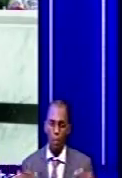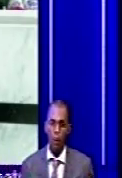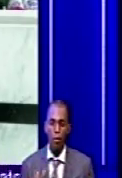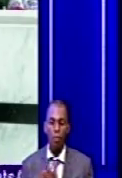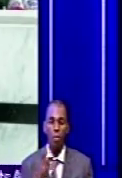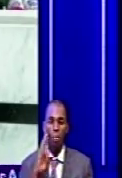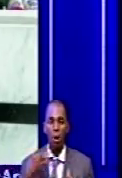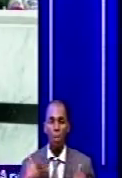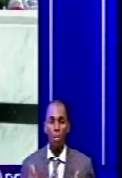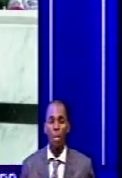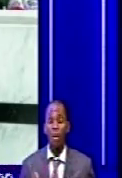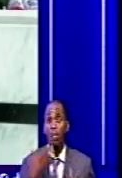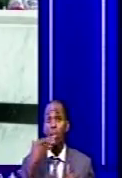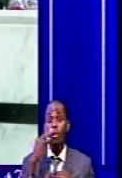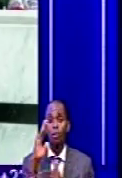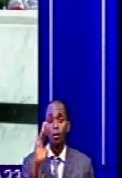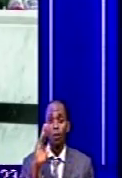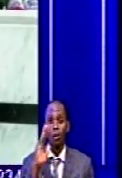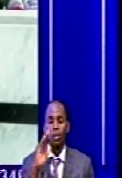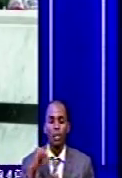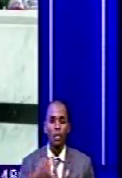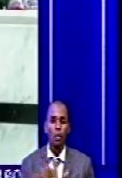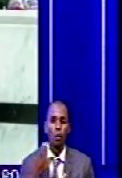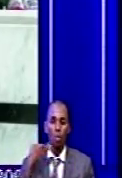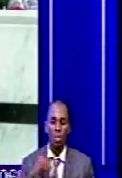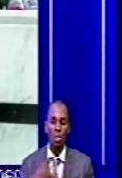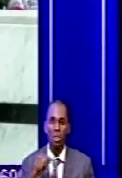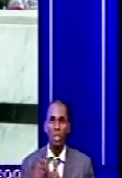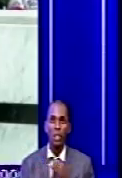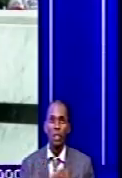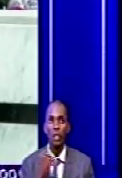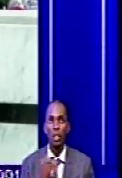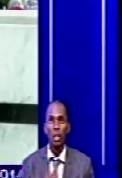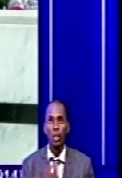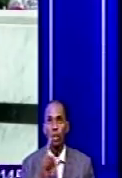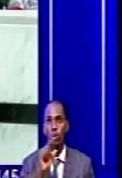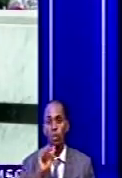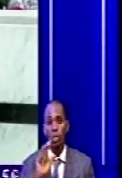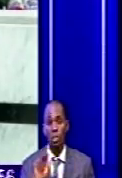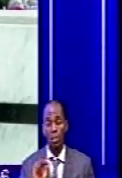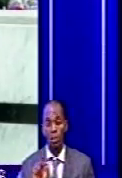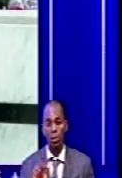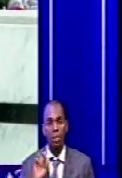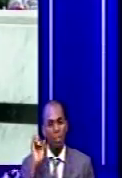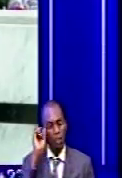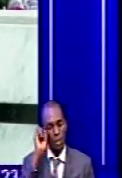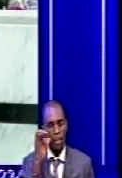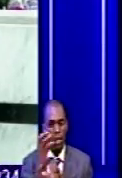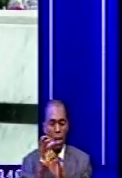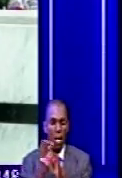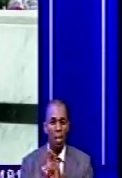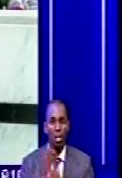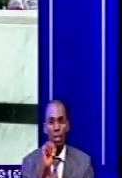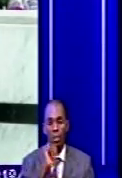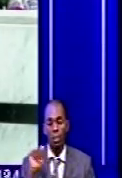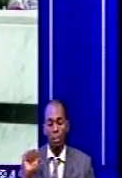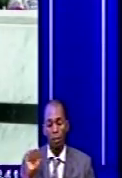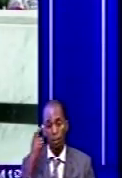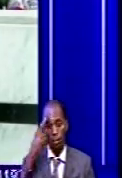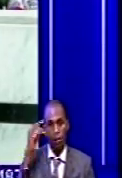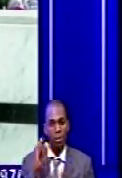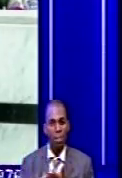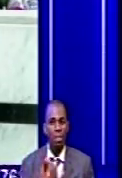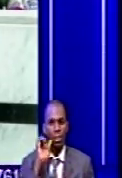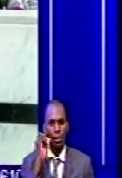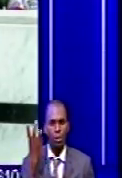They told me it's arthritis. Does arthritis move or walk or choke somebody all over my waist to my feet? And this is how